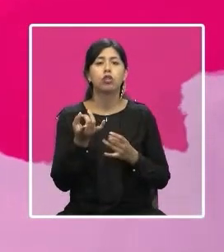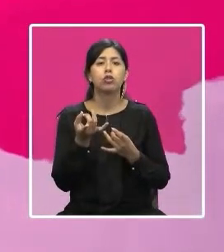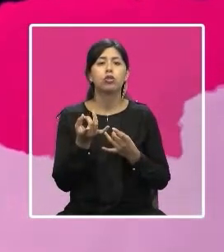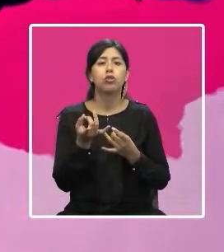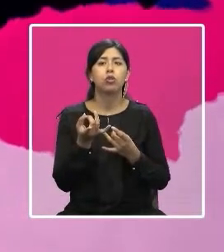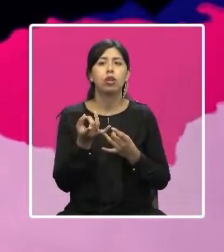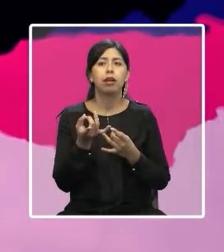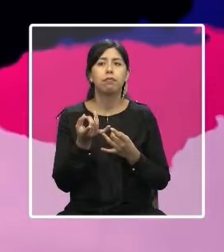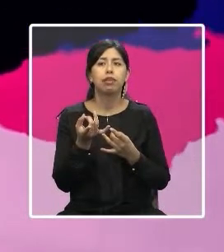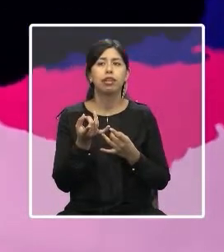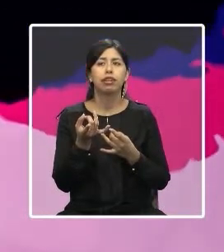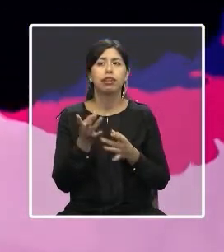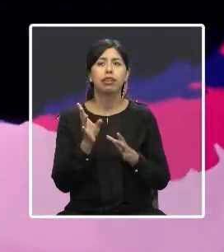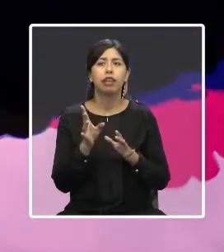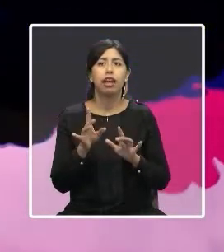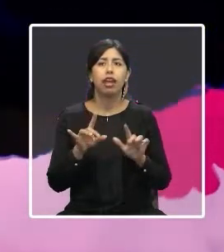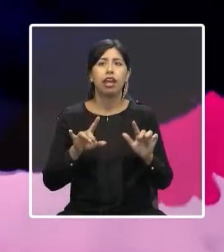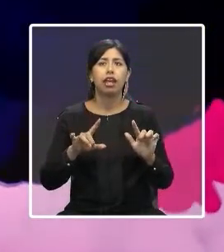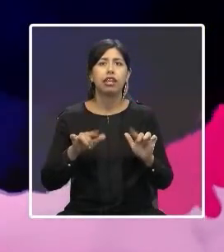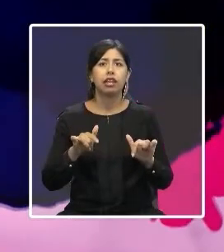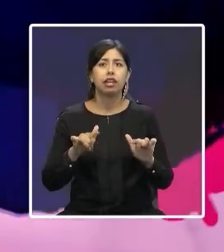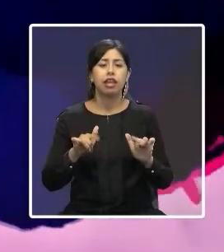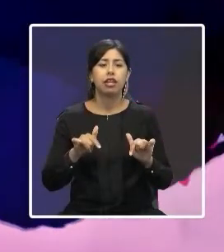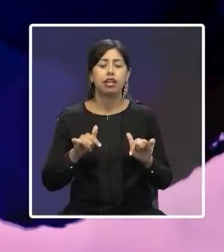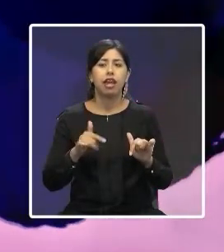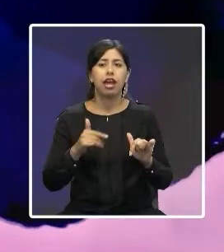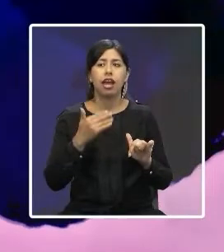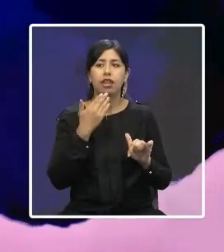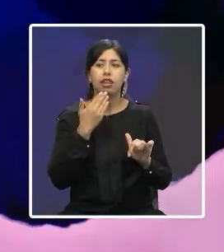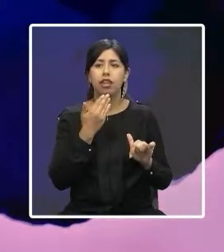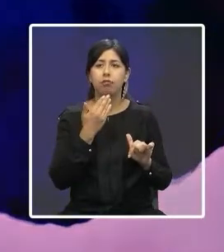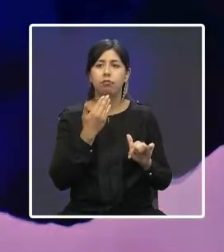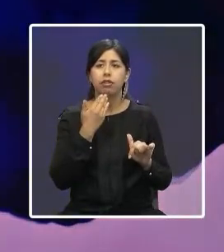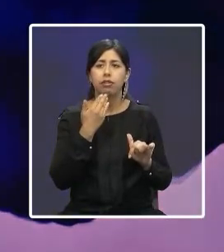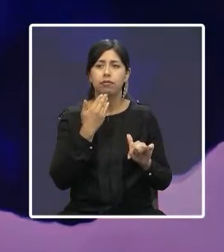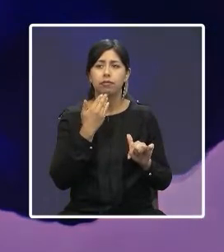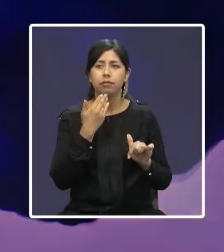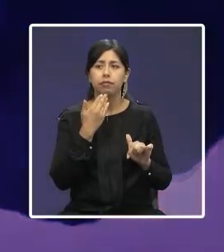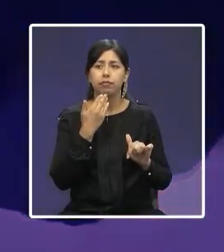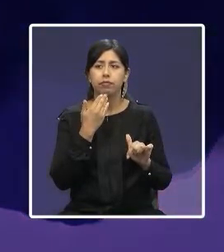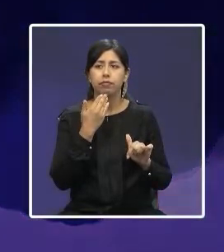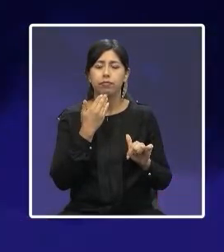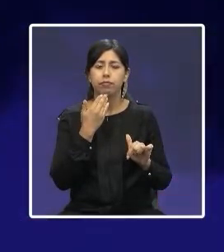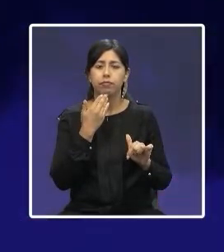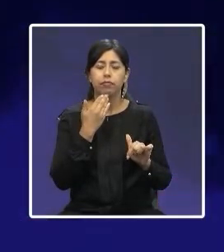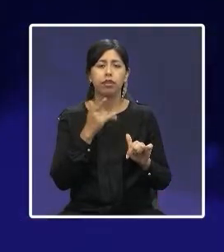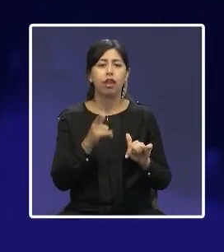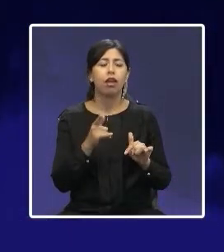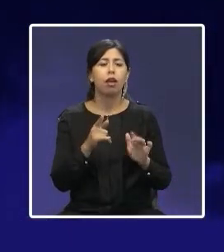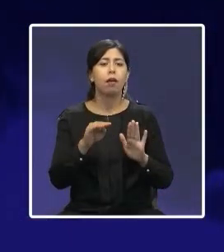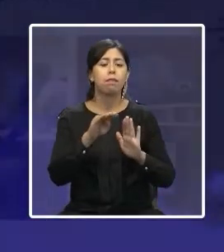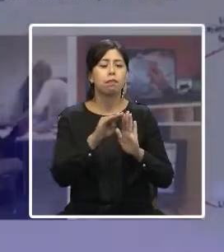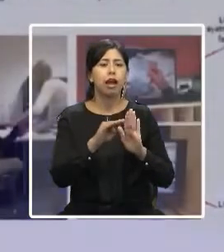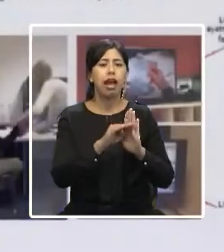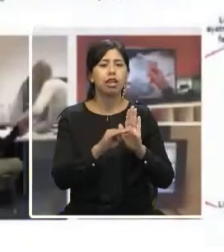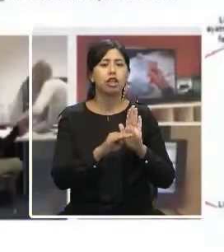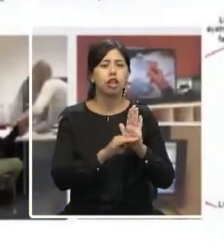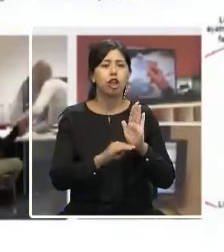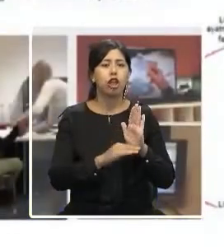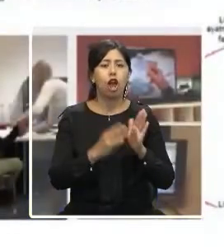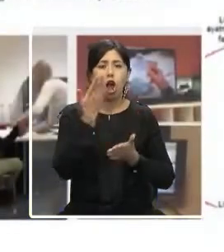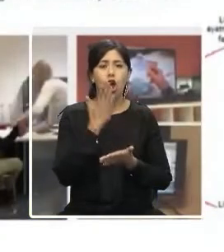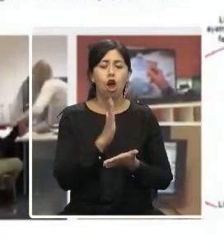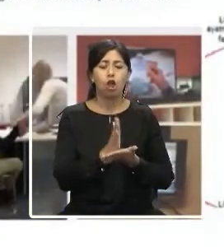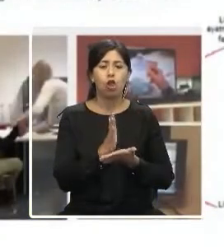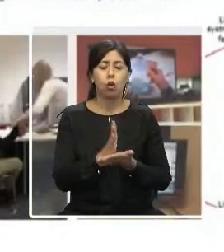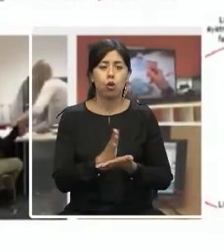and ecology. So what is affective computing? In fact, three technologies. One is emotion detection from